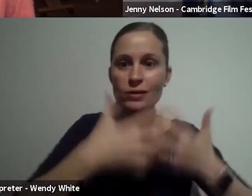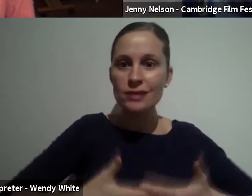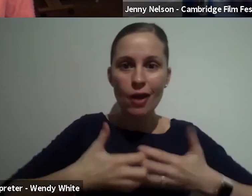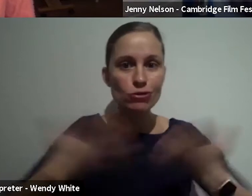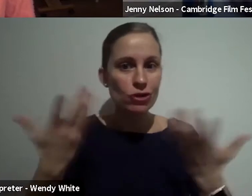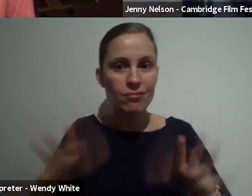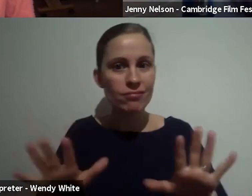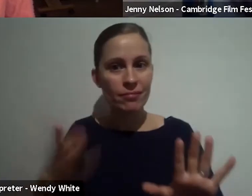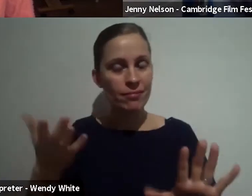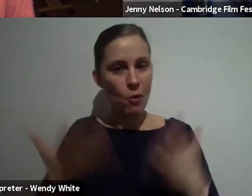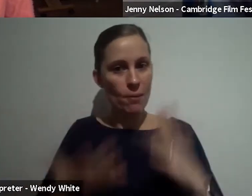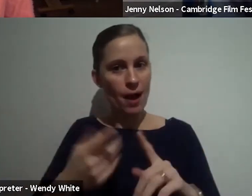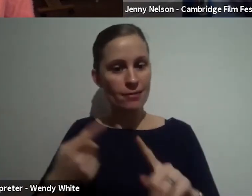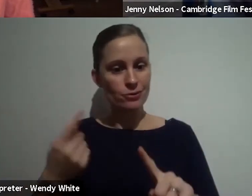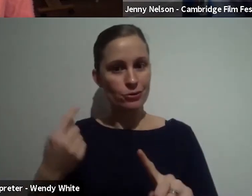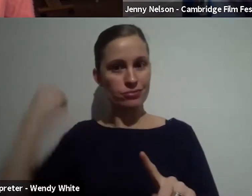of technology?